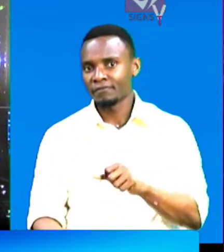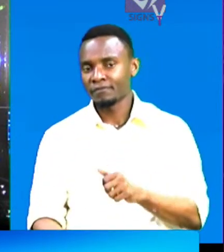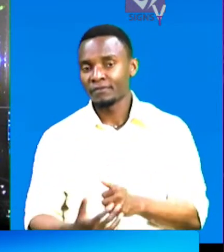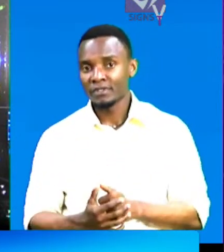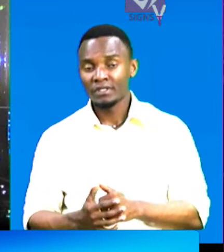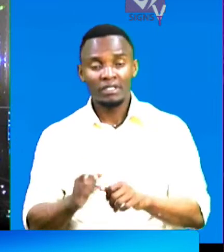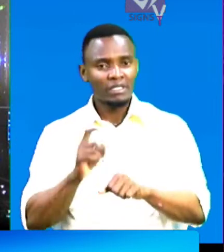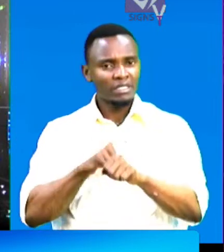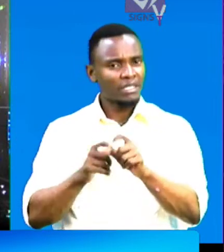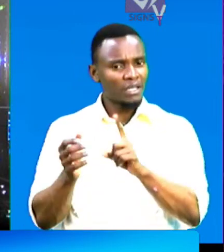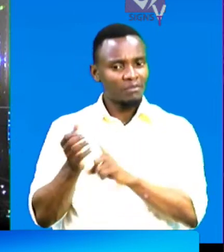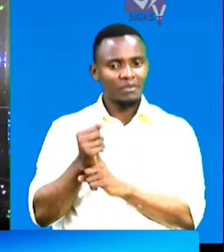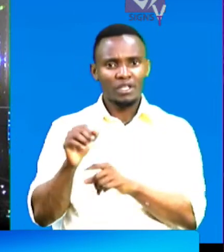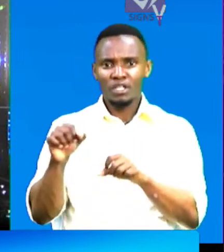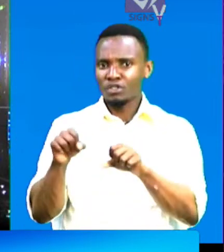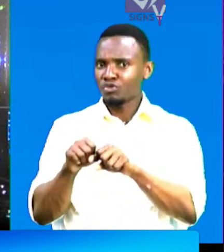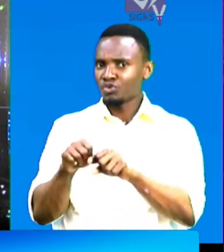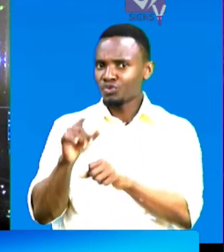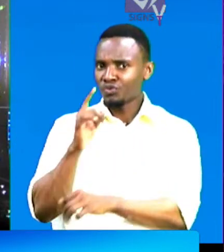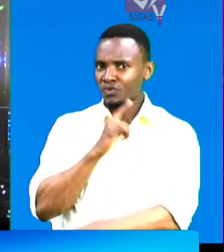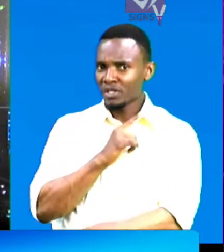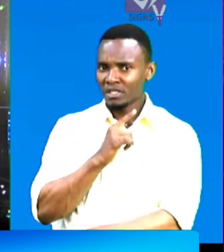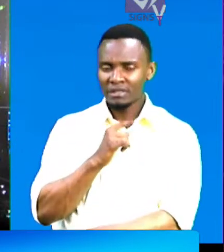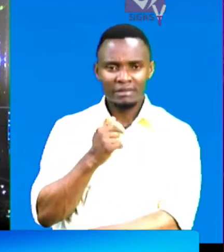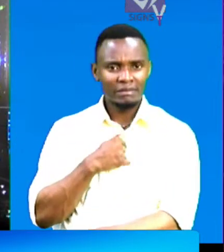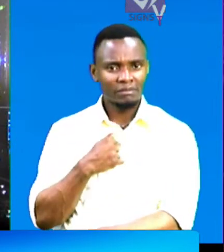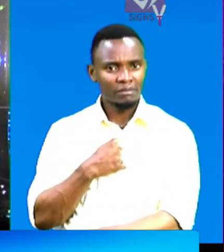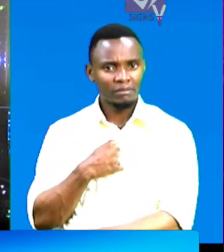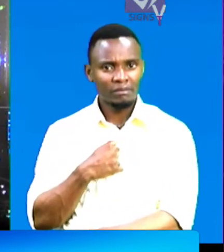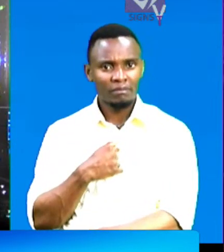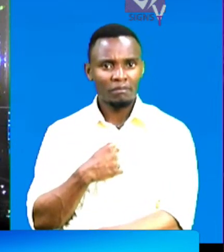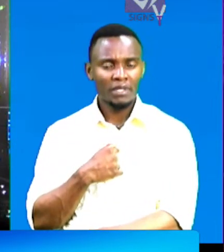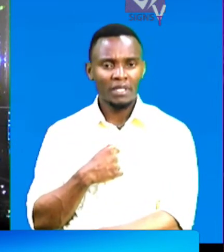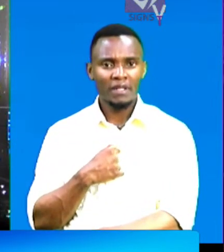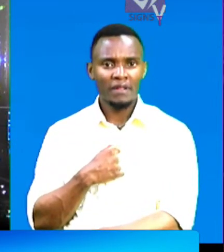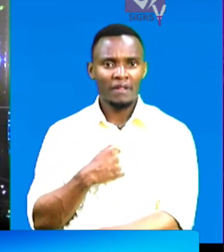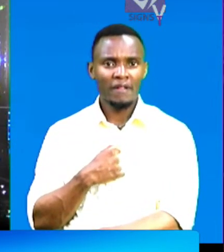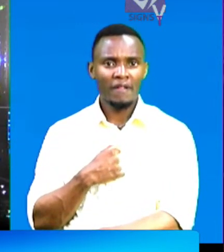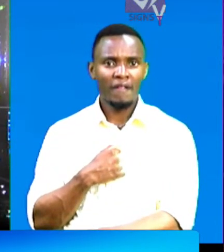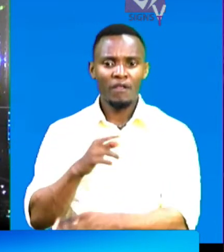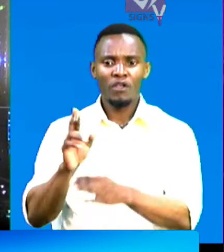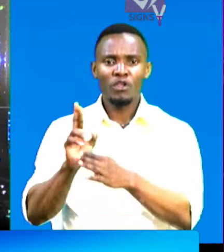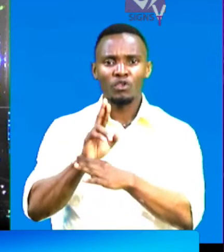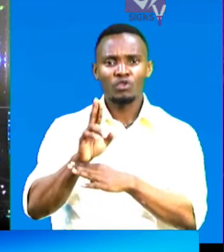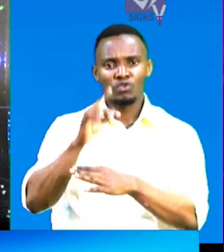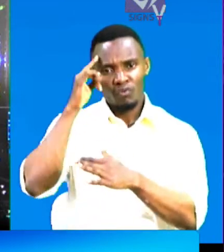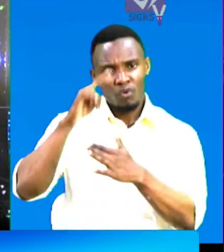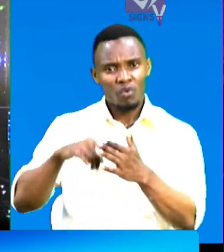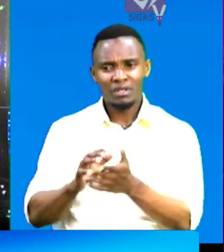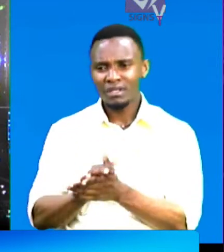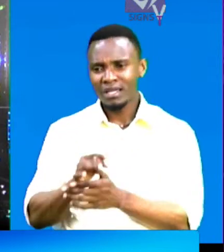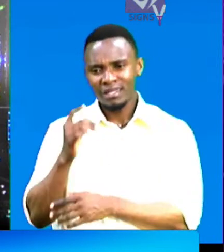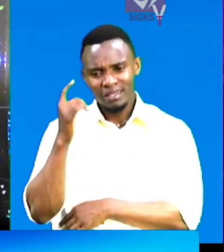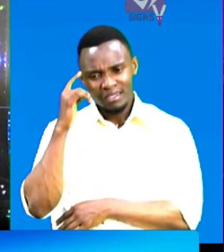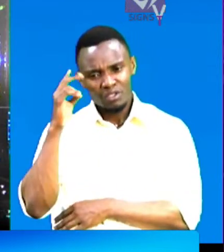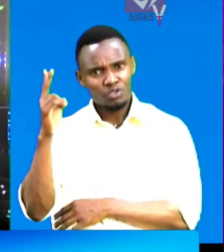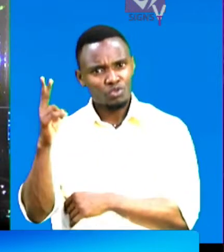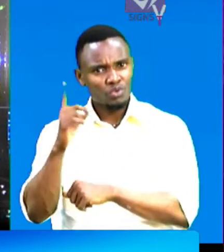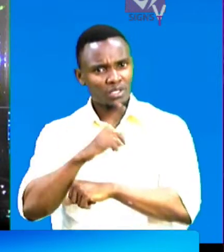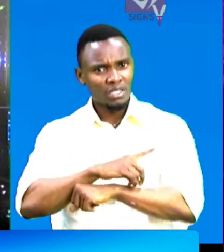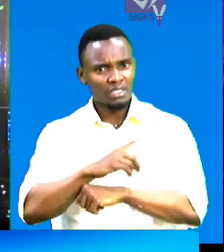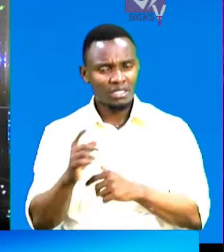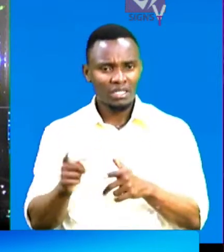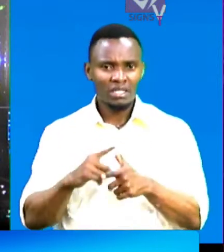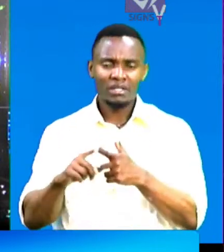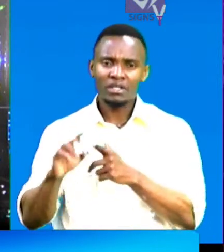when I got the shoes, I just used them for like 2 days, and